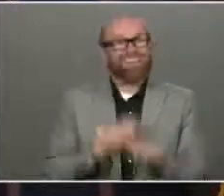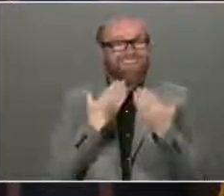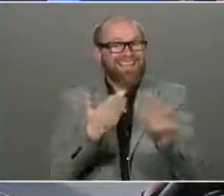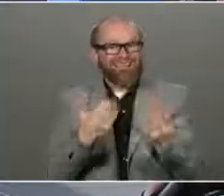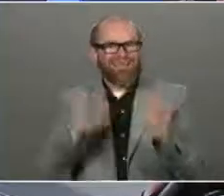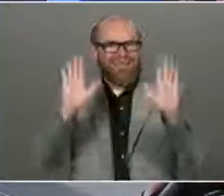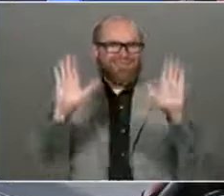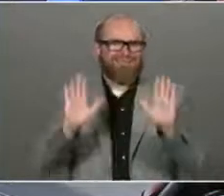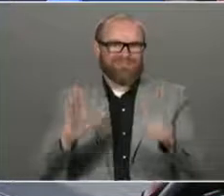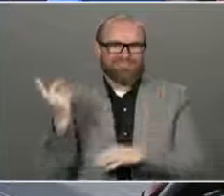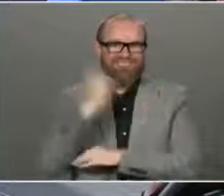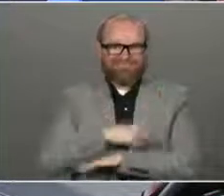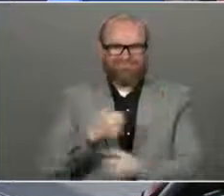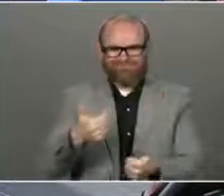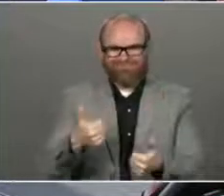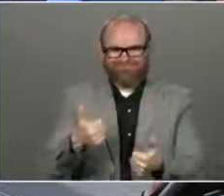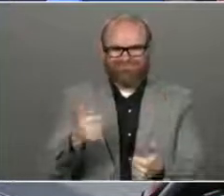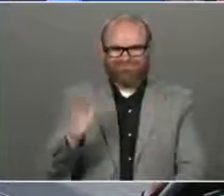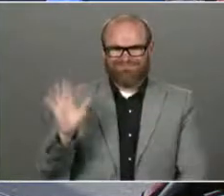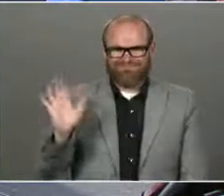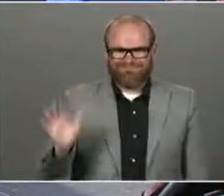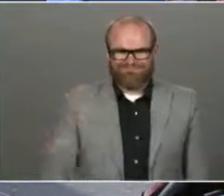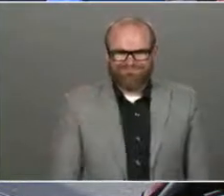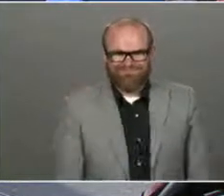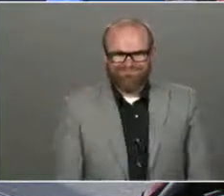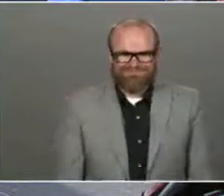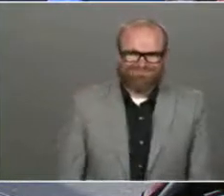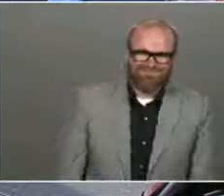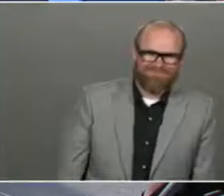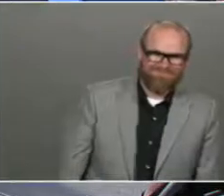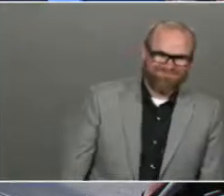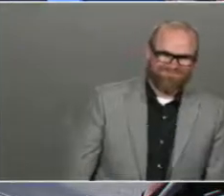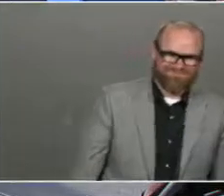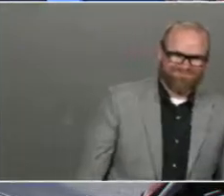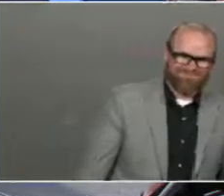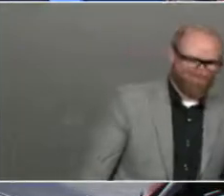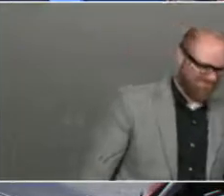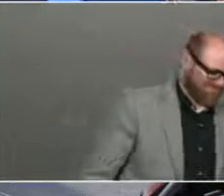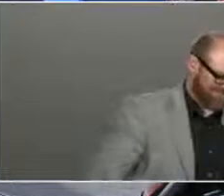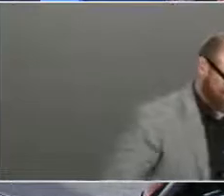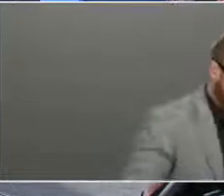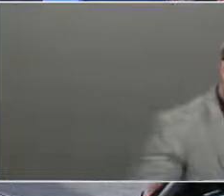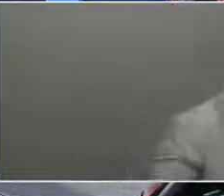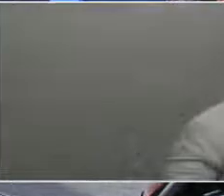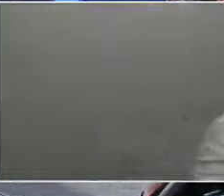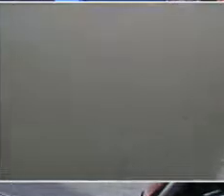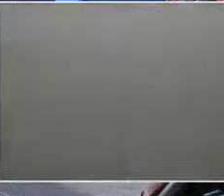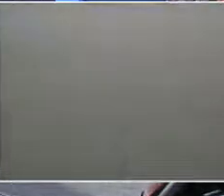you, Governor. Thank you. And thanks for letting me fire it up, Emily. I appreciate it.